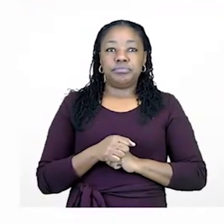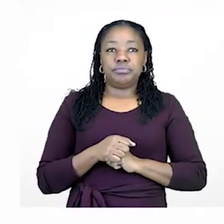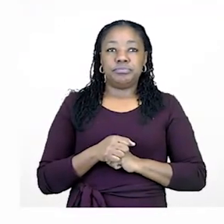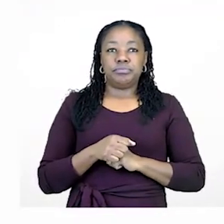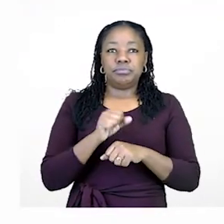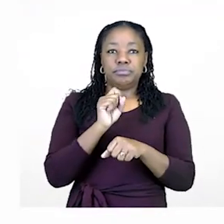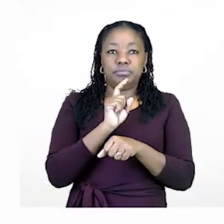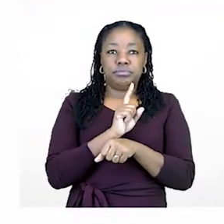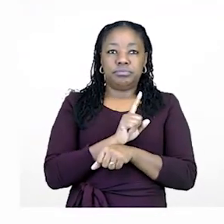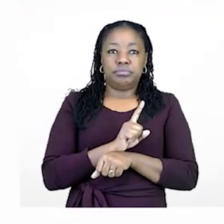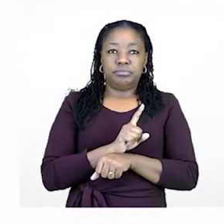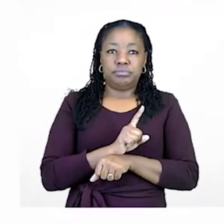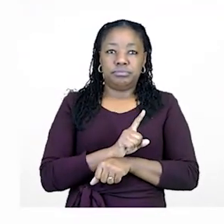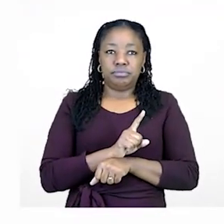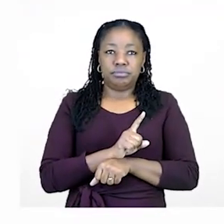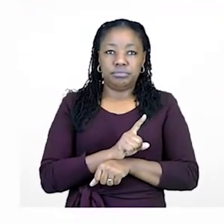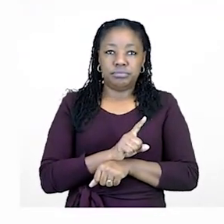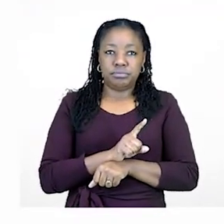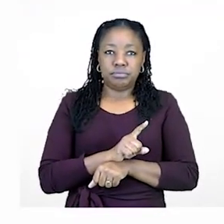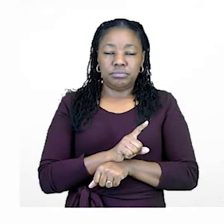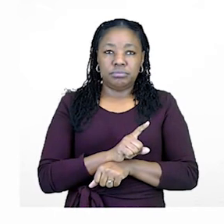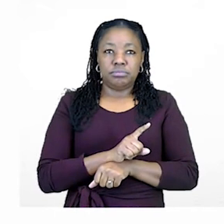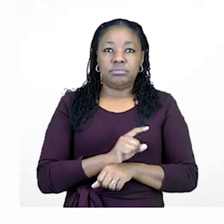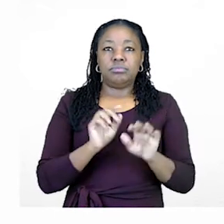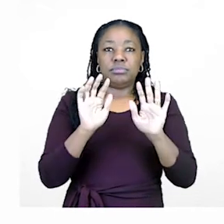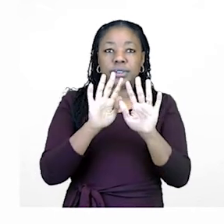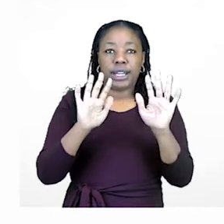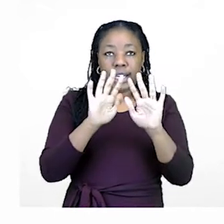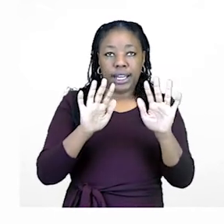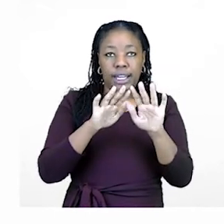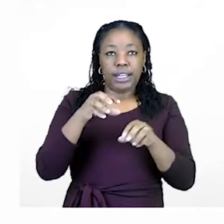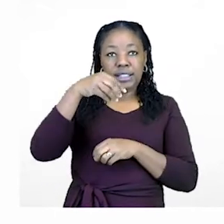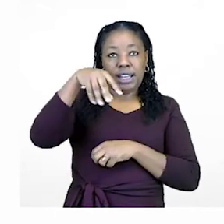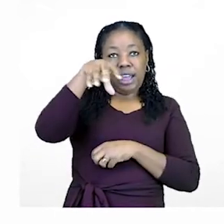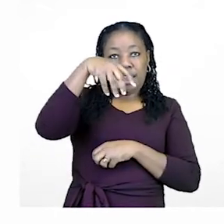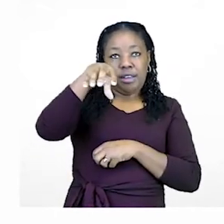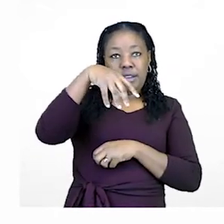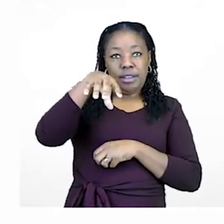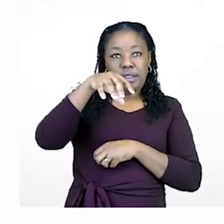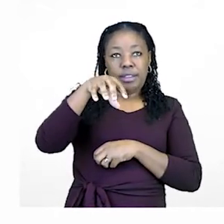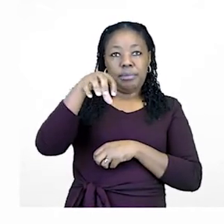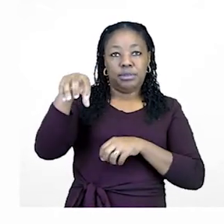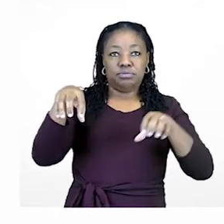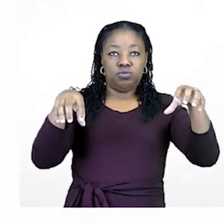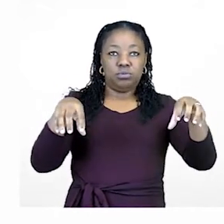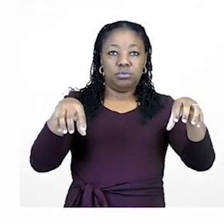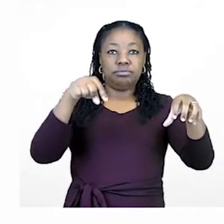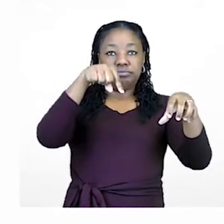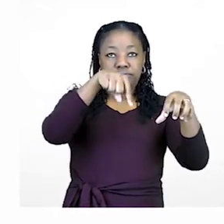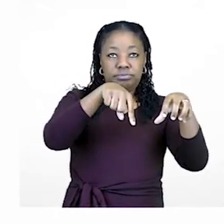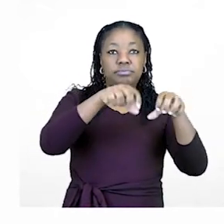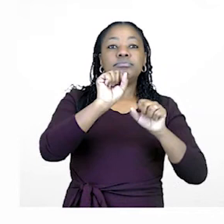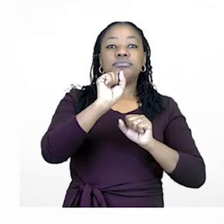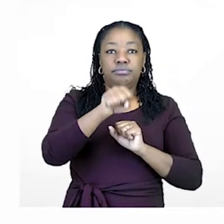The first one is asking you to color the bell in the middle. Now remember, the middle is the one that is in between